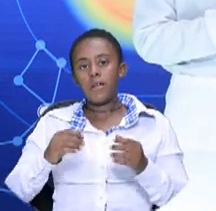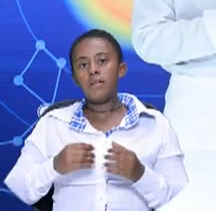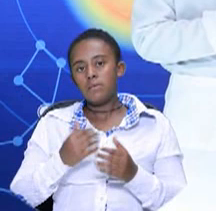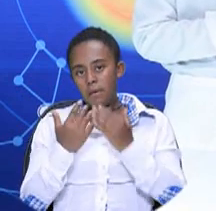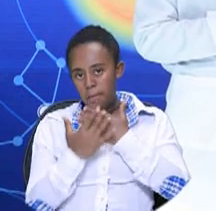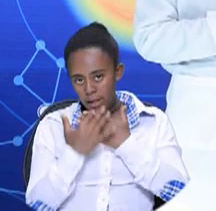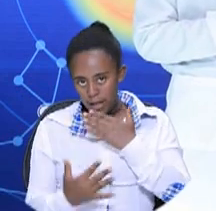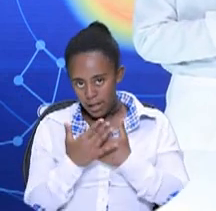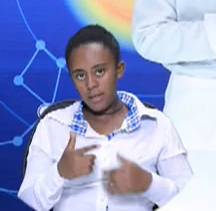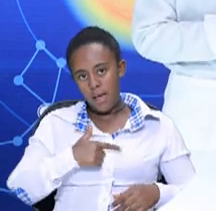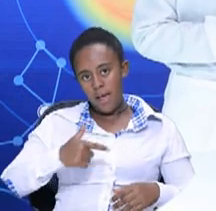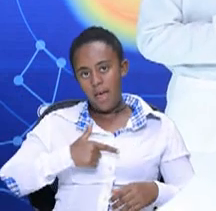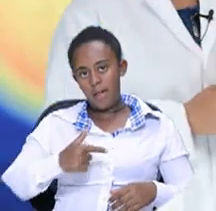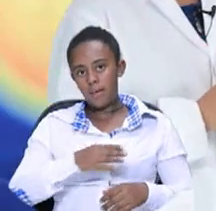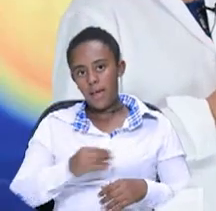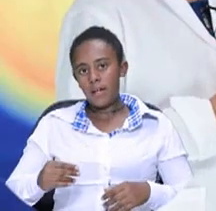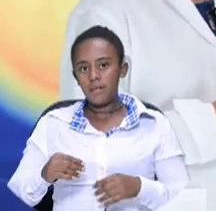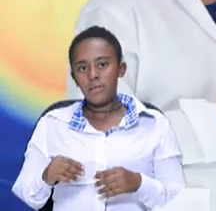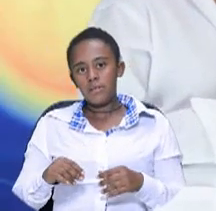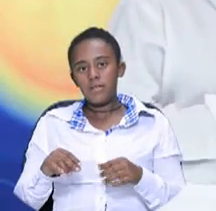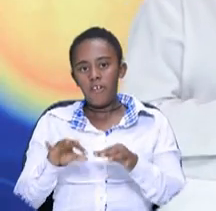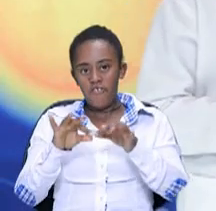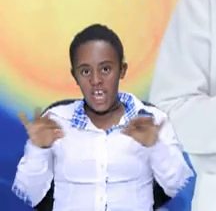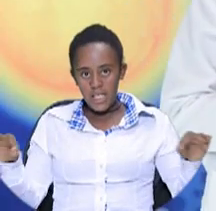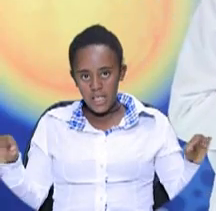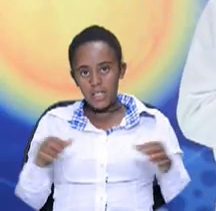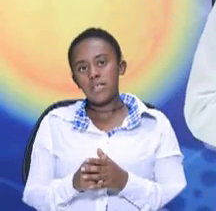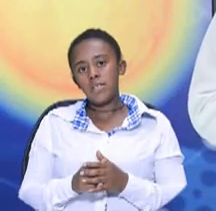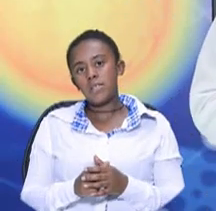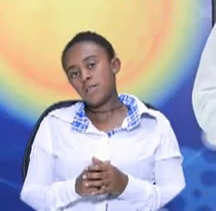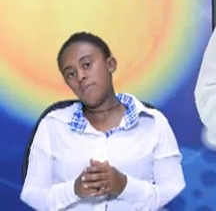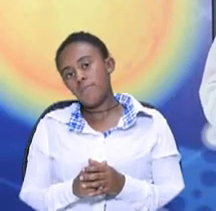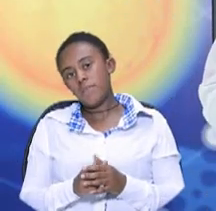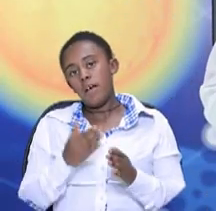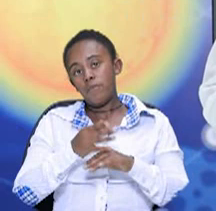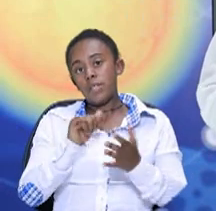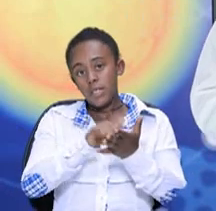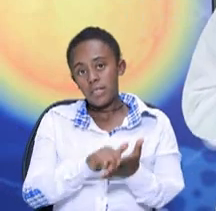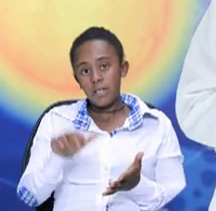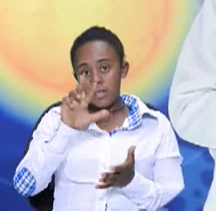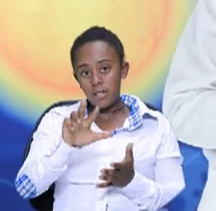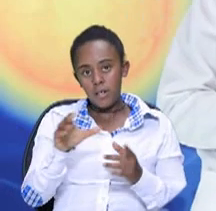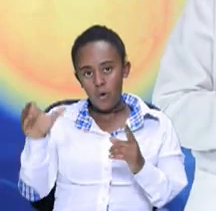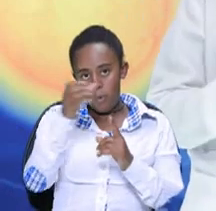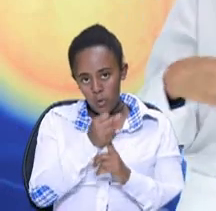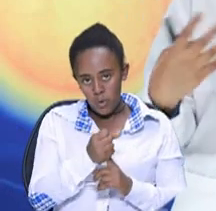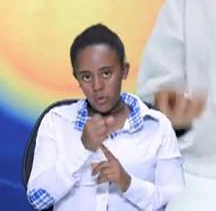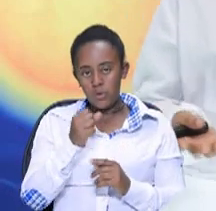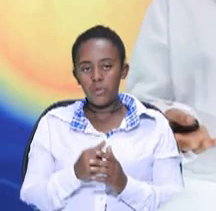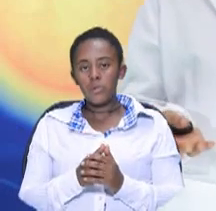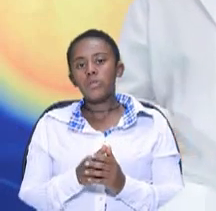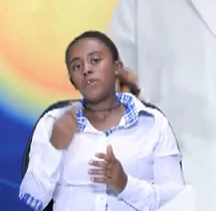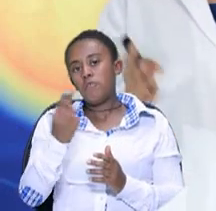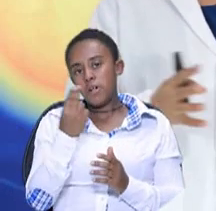blood, heart, and vessels. After that, we have tried to see the 3 components and